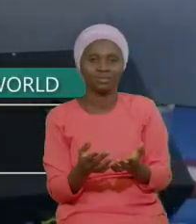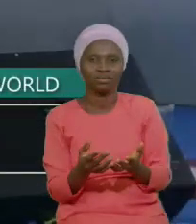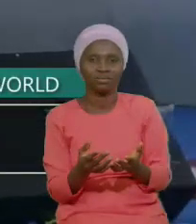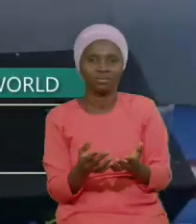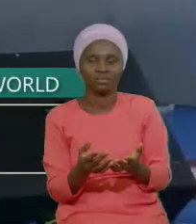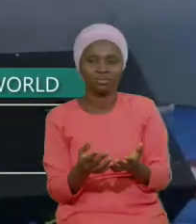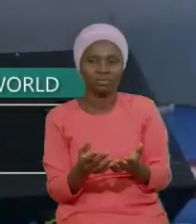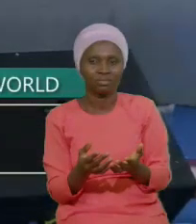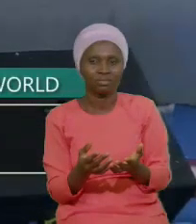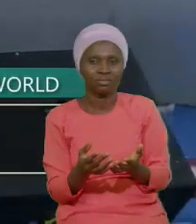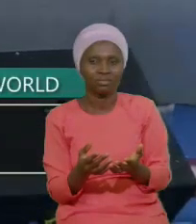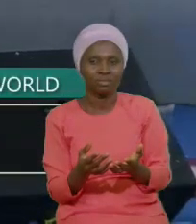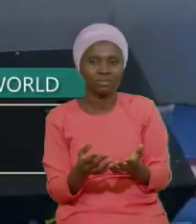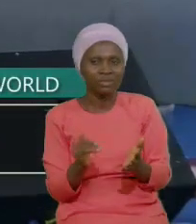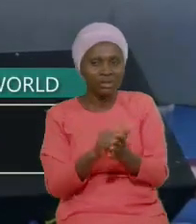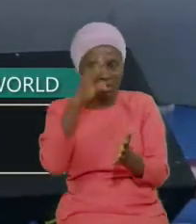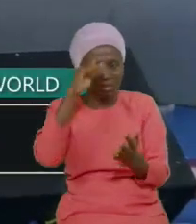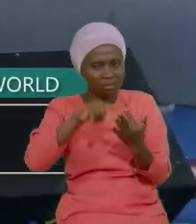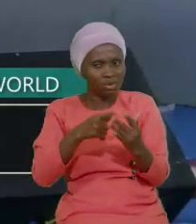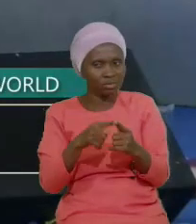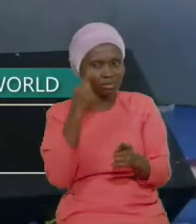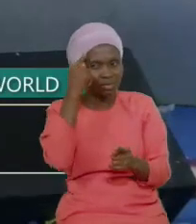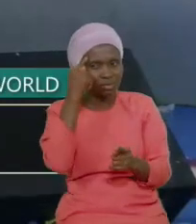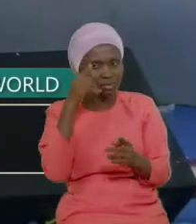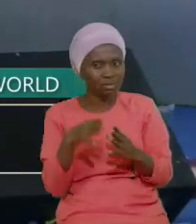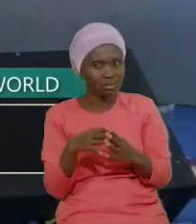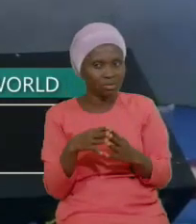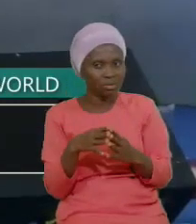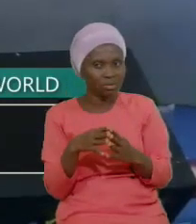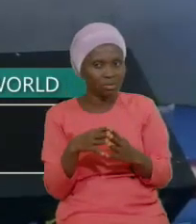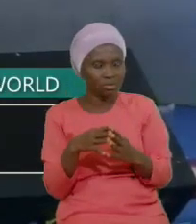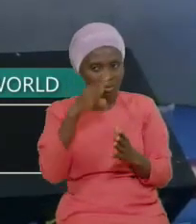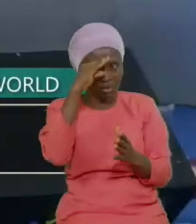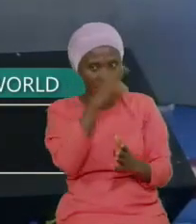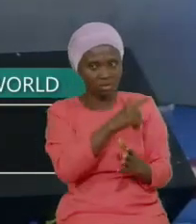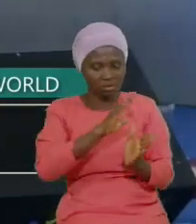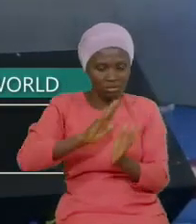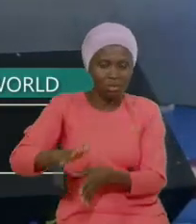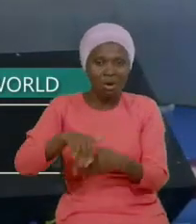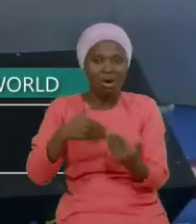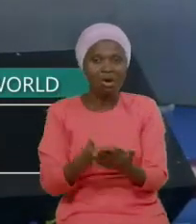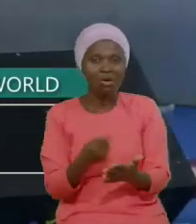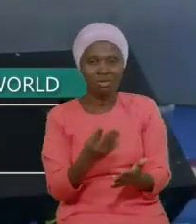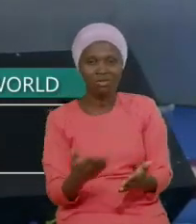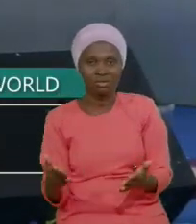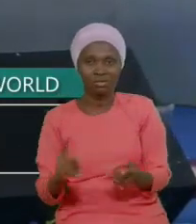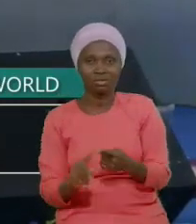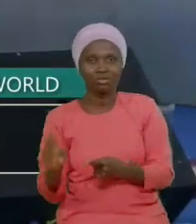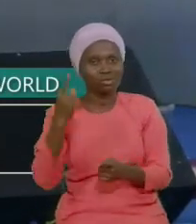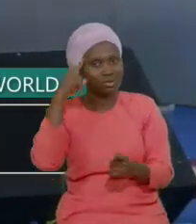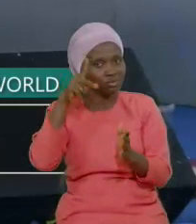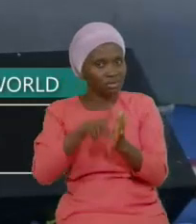That made a man to begin to think. He dropped all the instruments and the pills of suicide.